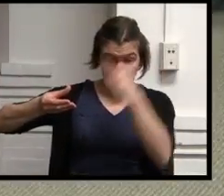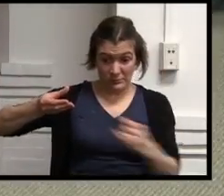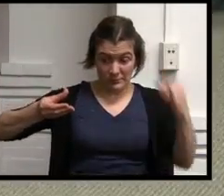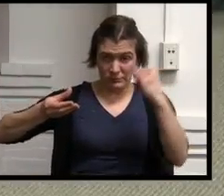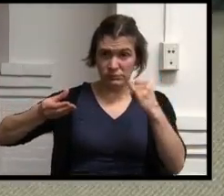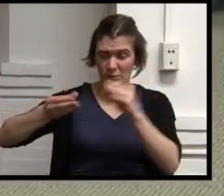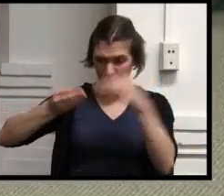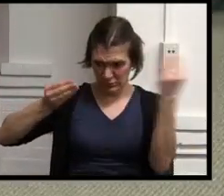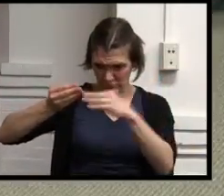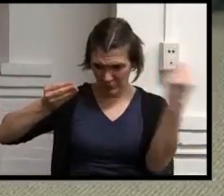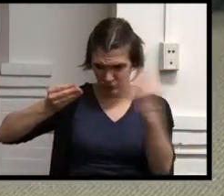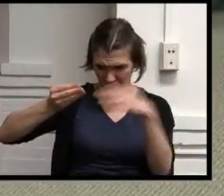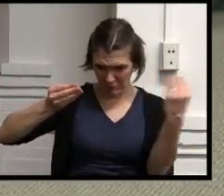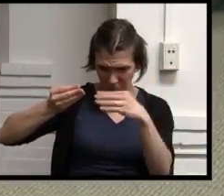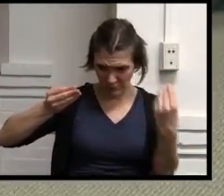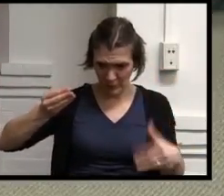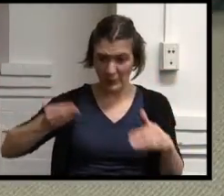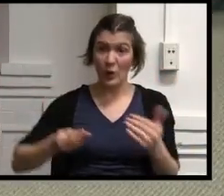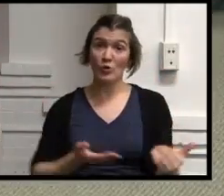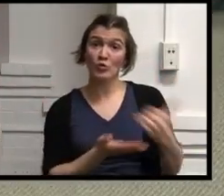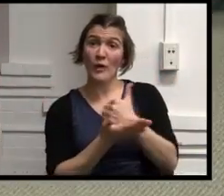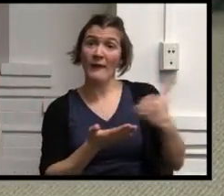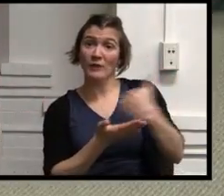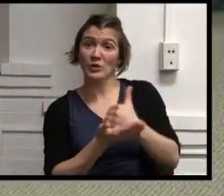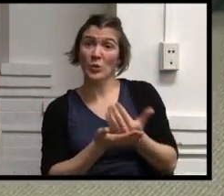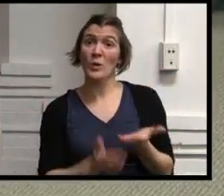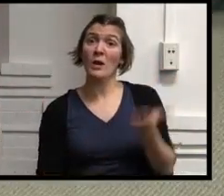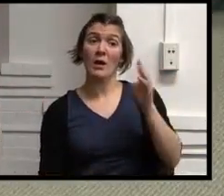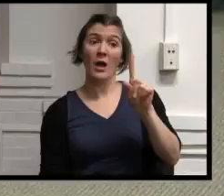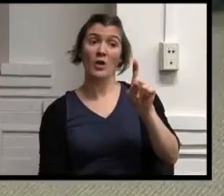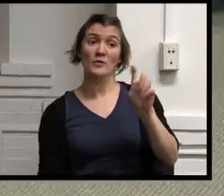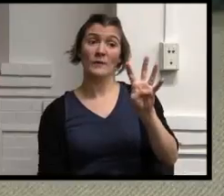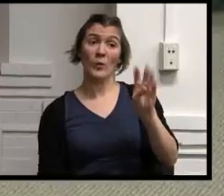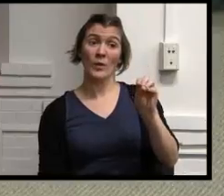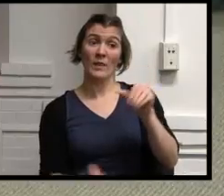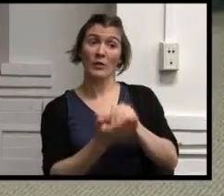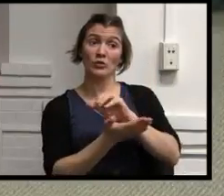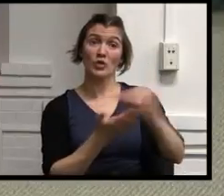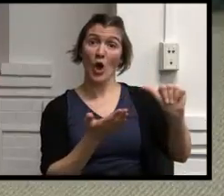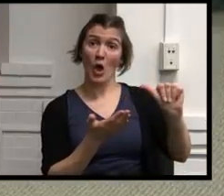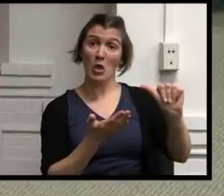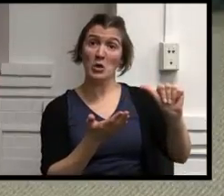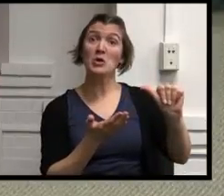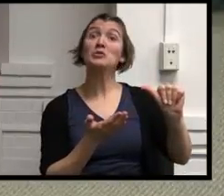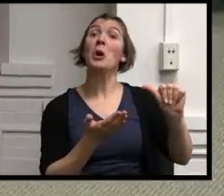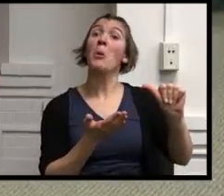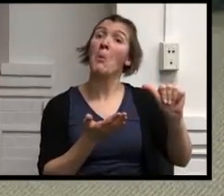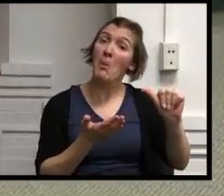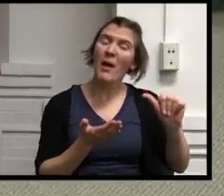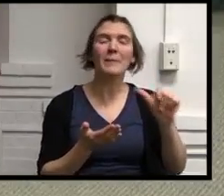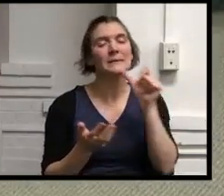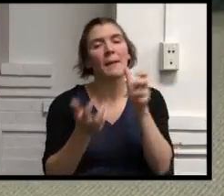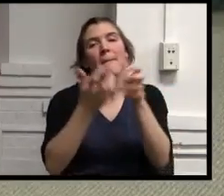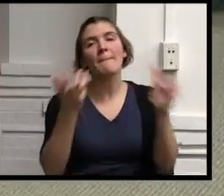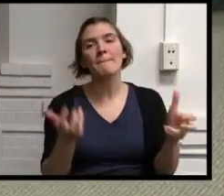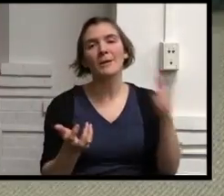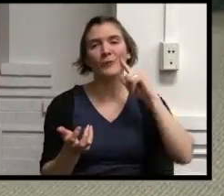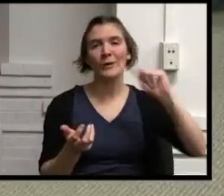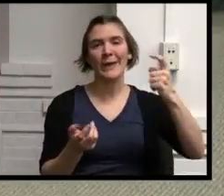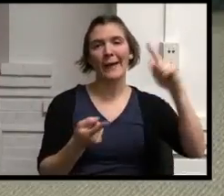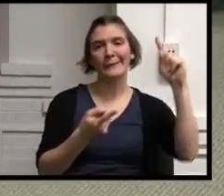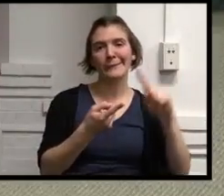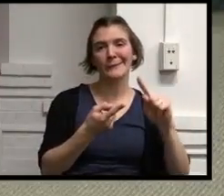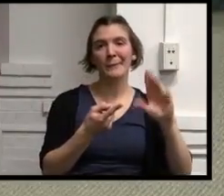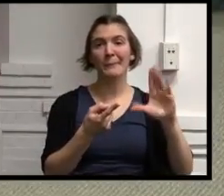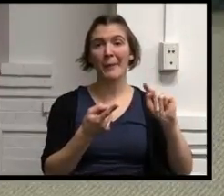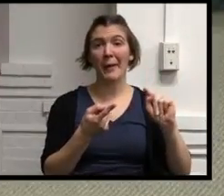reality is our revenues, I mean, we were up $140,000 in taxes, which really isn't a lot of money in terms of growing